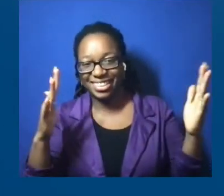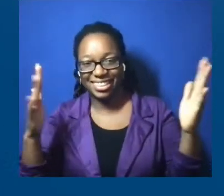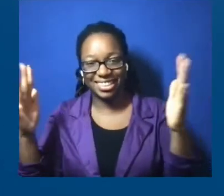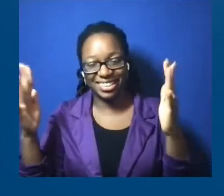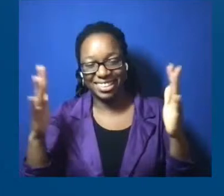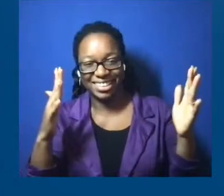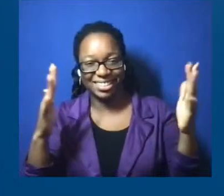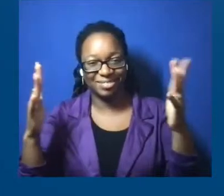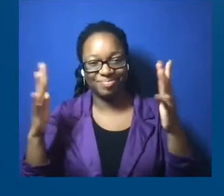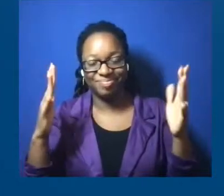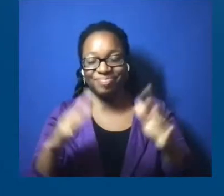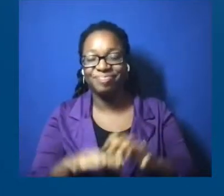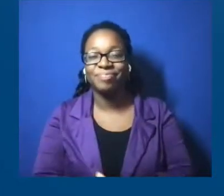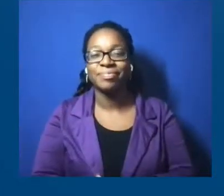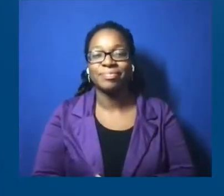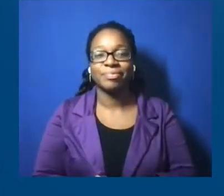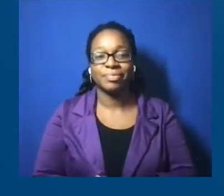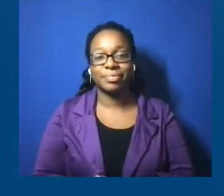So look,